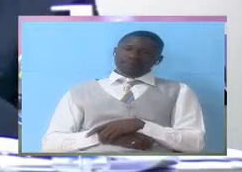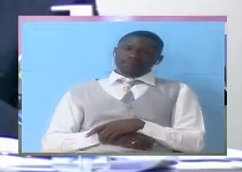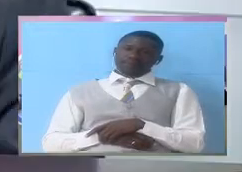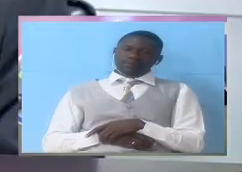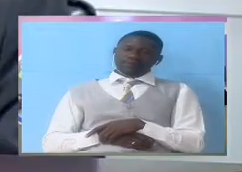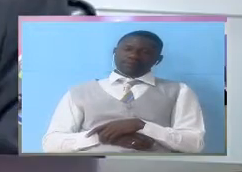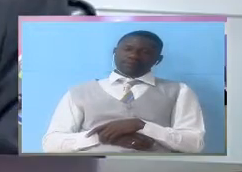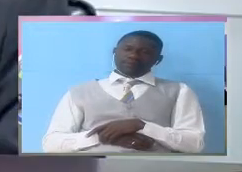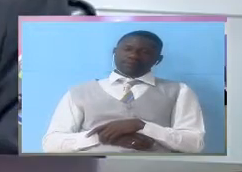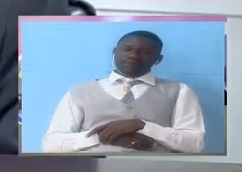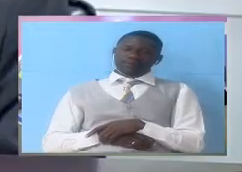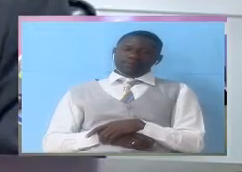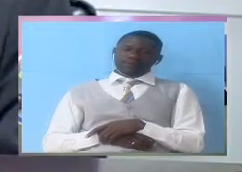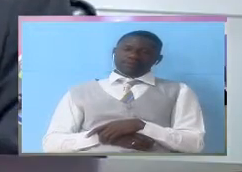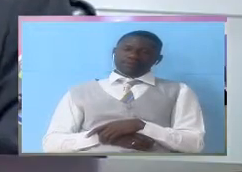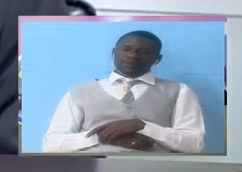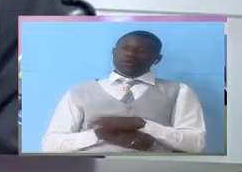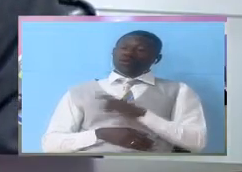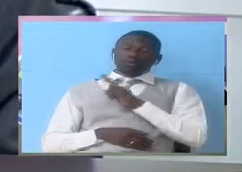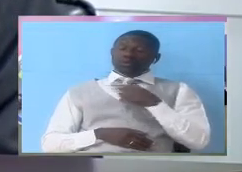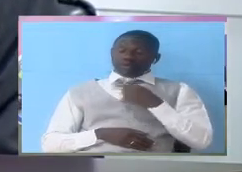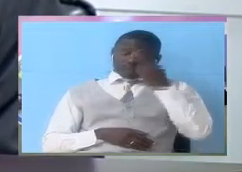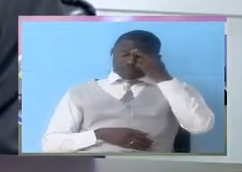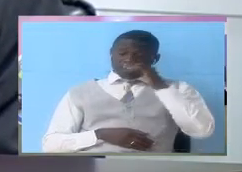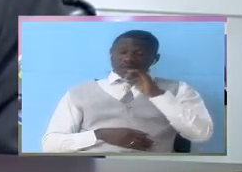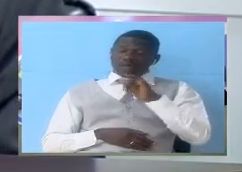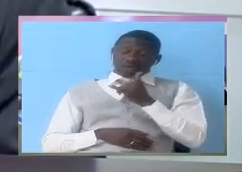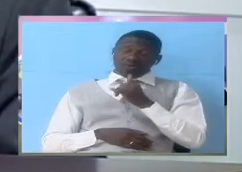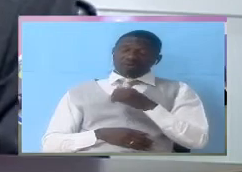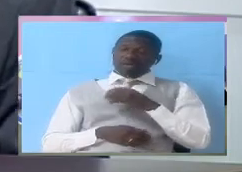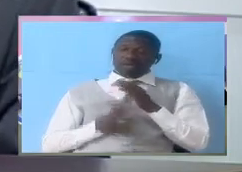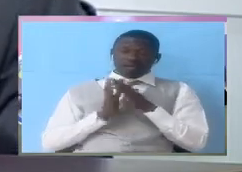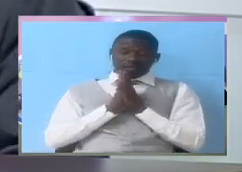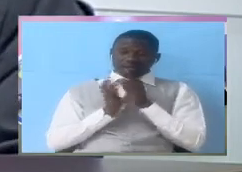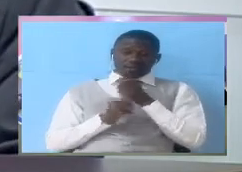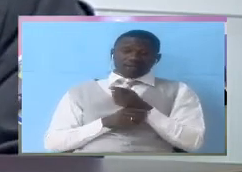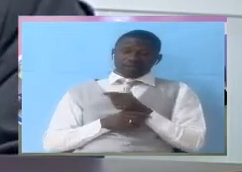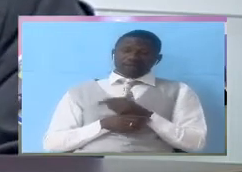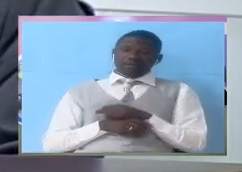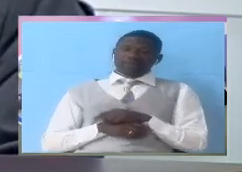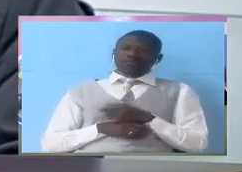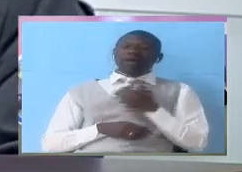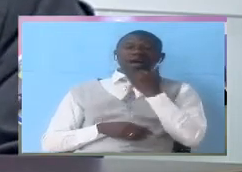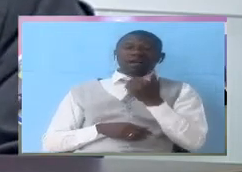Nobody can argue against that. I asked for feedback. Somebody reports to me.